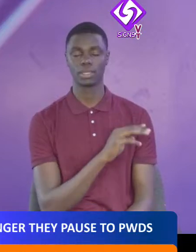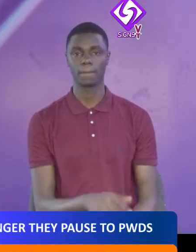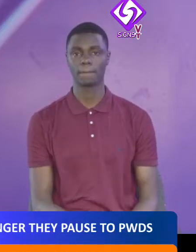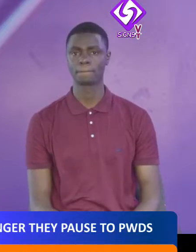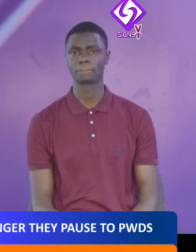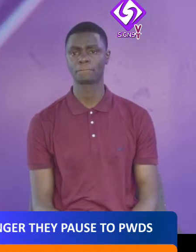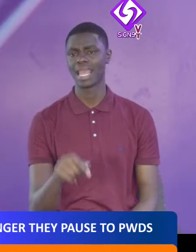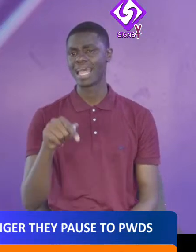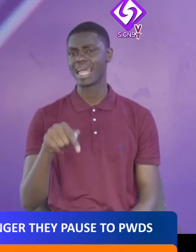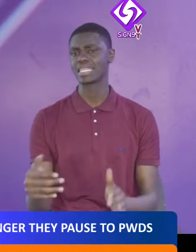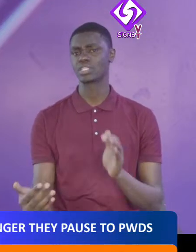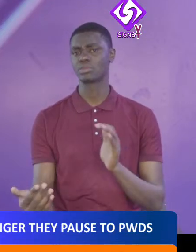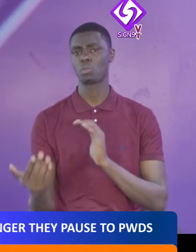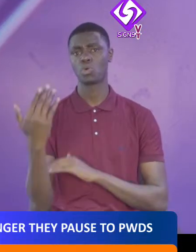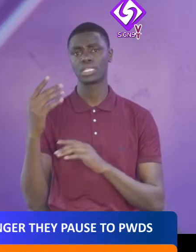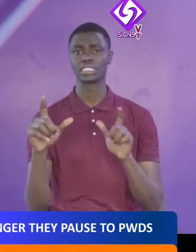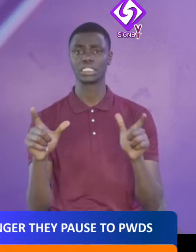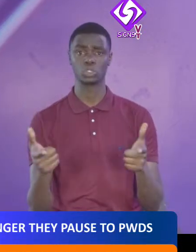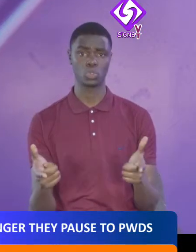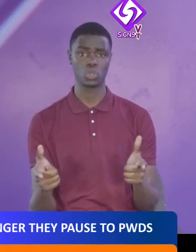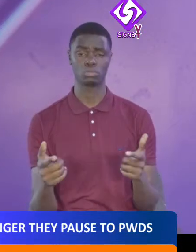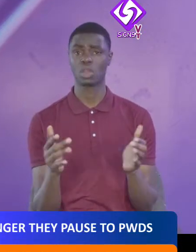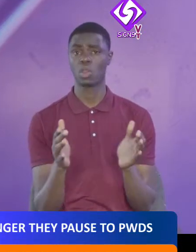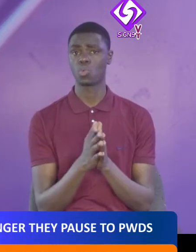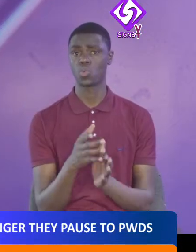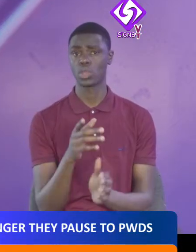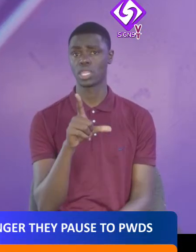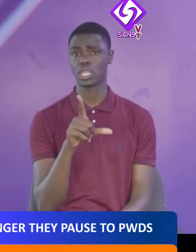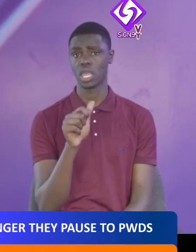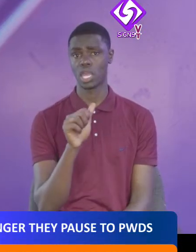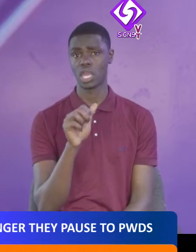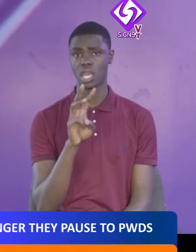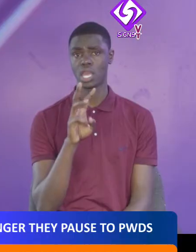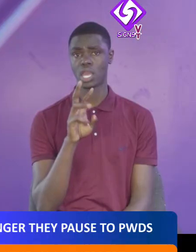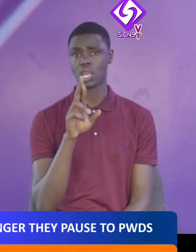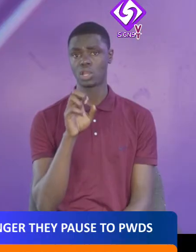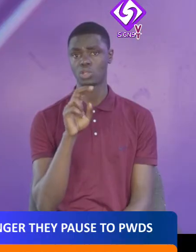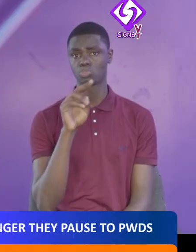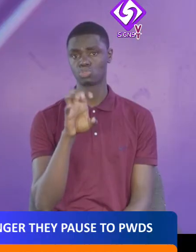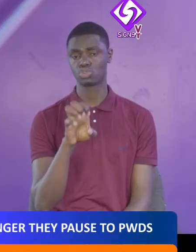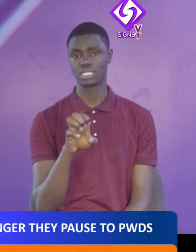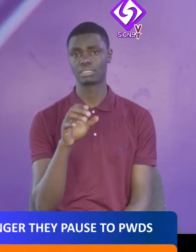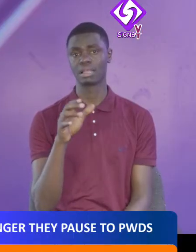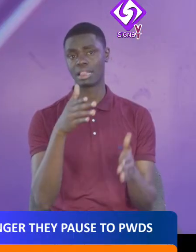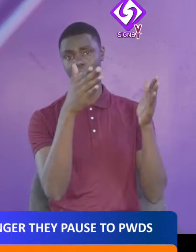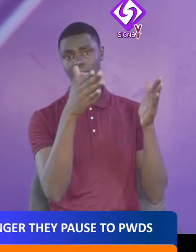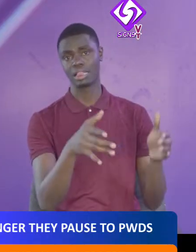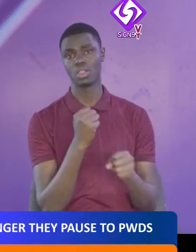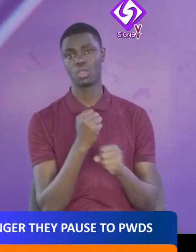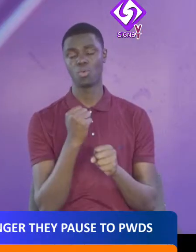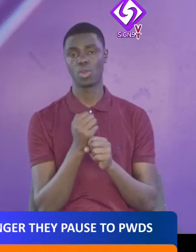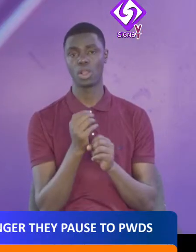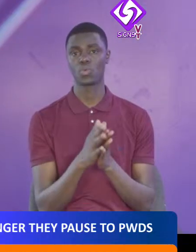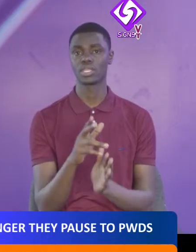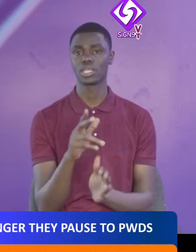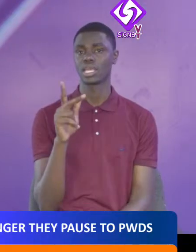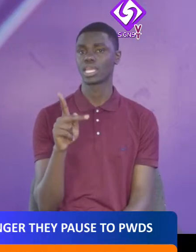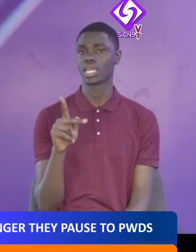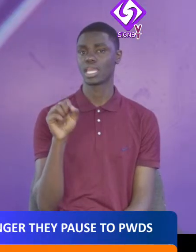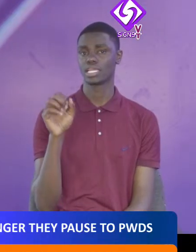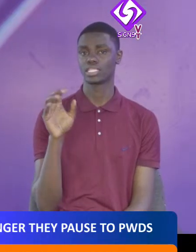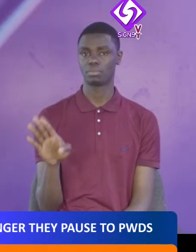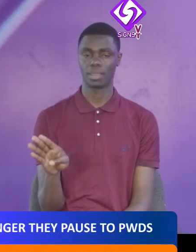joiner. This morning in studio, I am with Lawrence Momanyi. He works with the Kenya Society for the